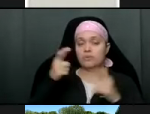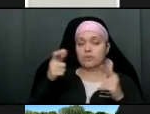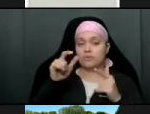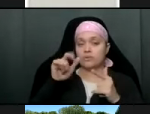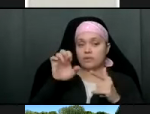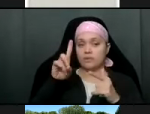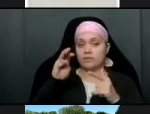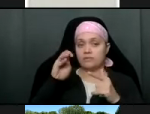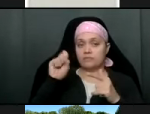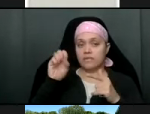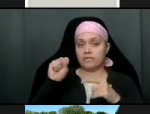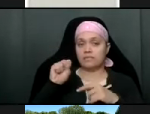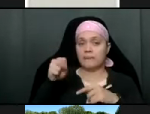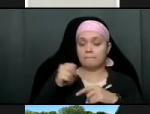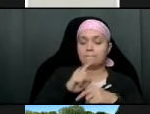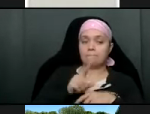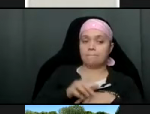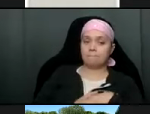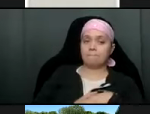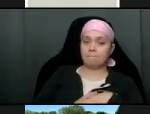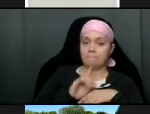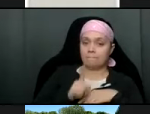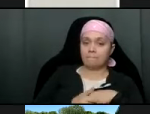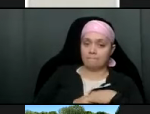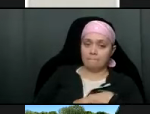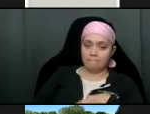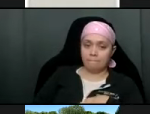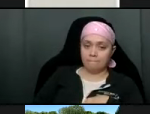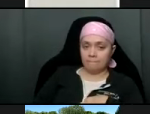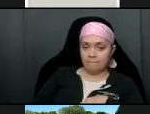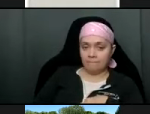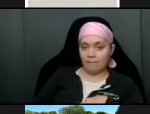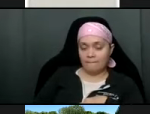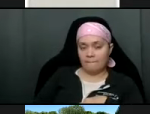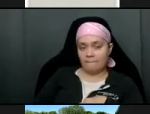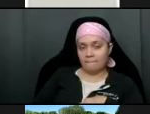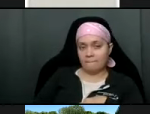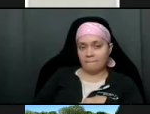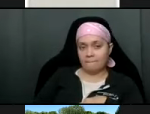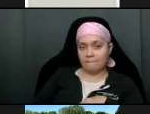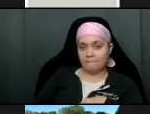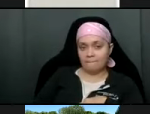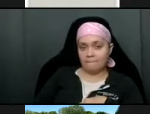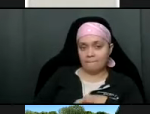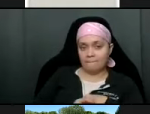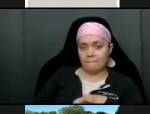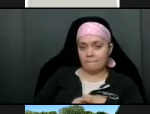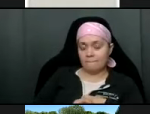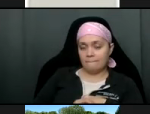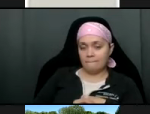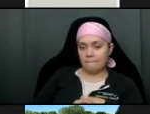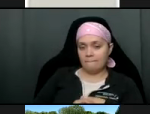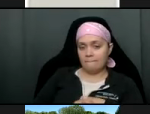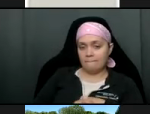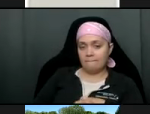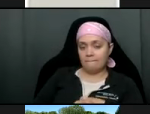land masses. True or false? This is a geographic term. It is pronounced